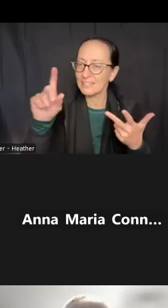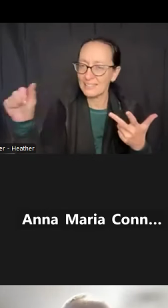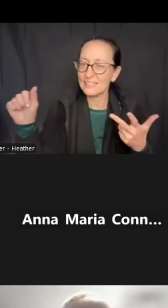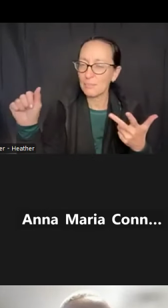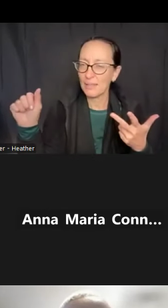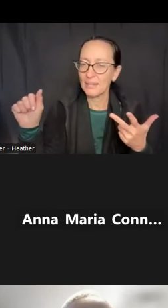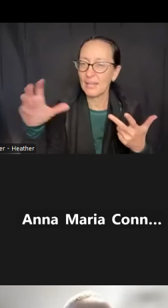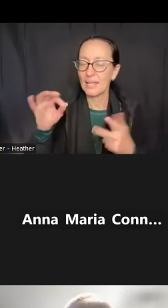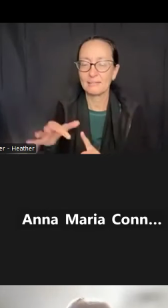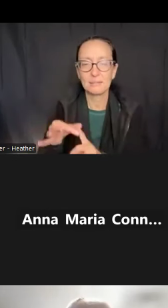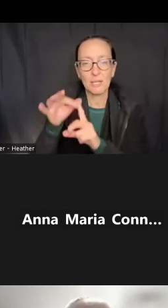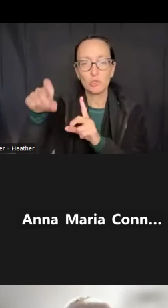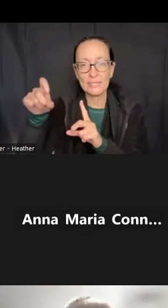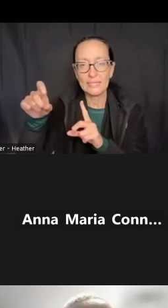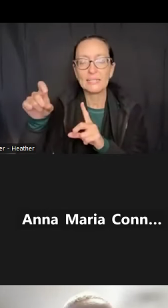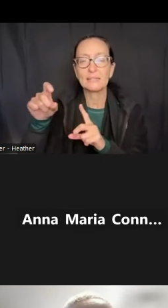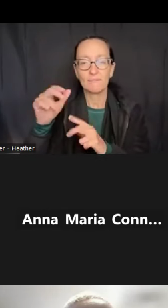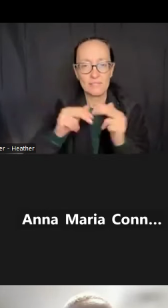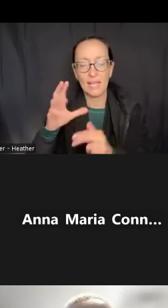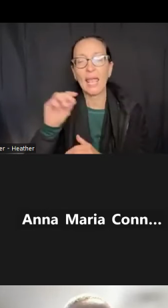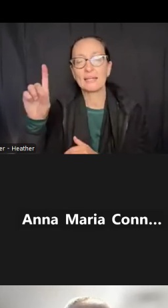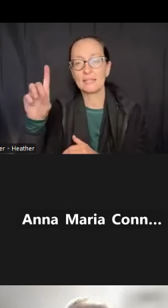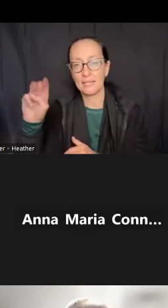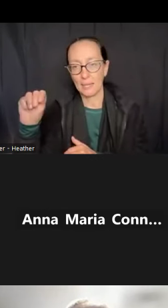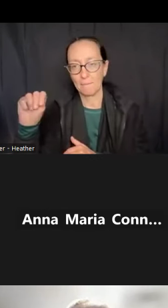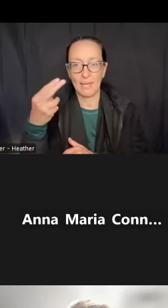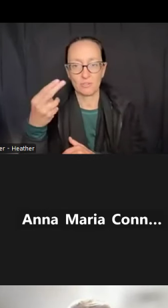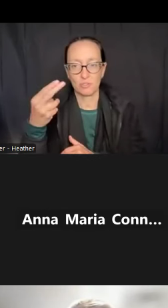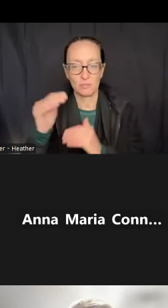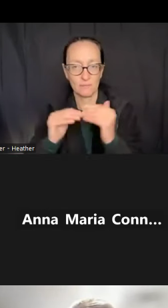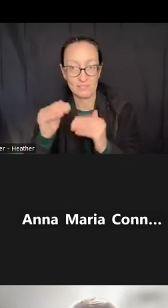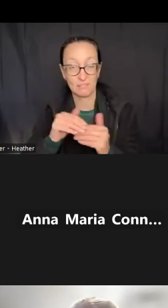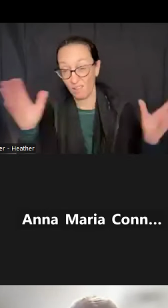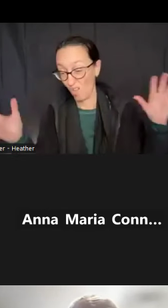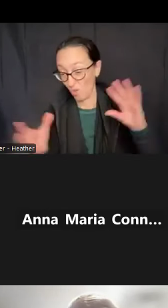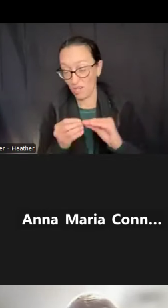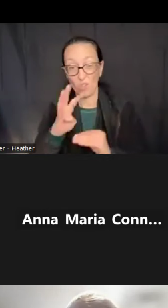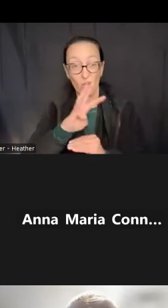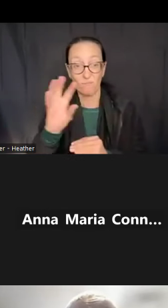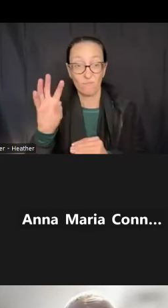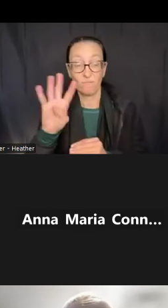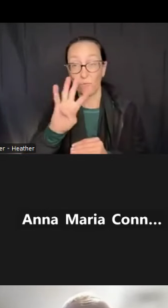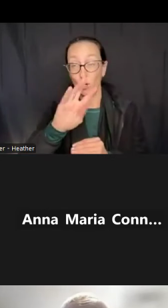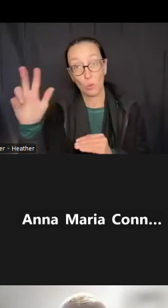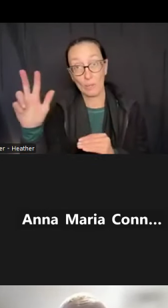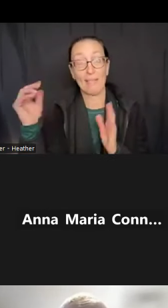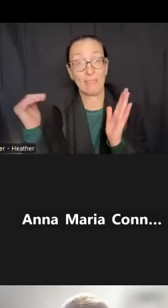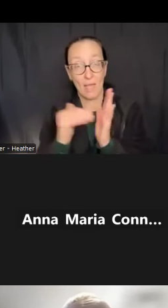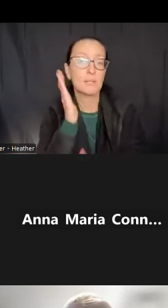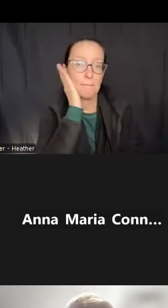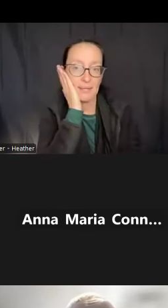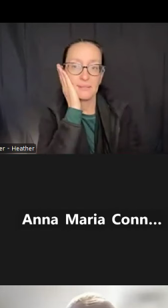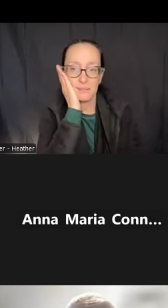disabilities and special needs, and DMH facilities. So we have over 43,000 beds that